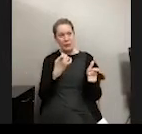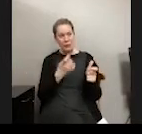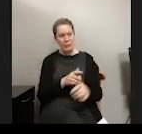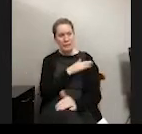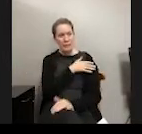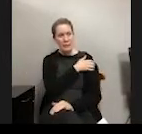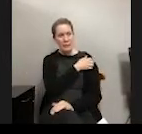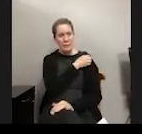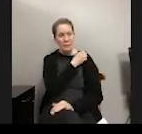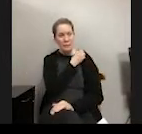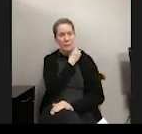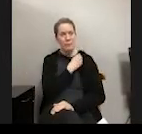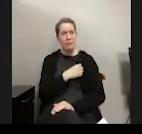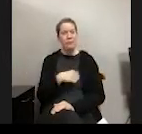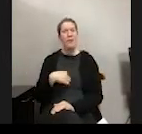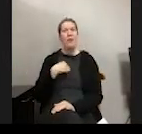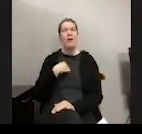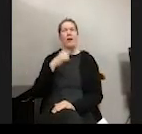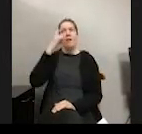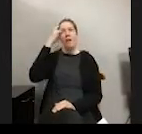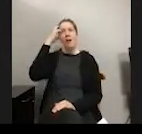And I think